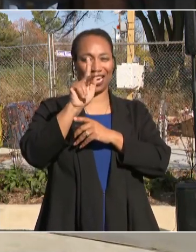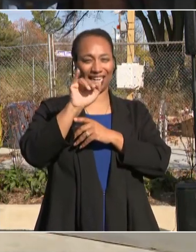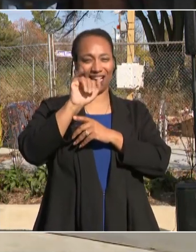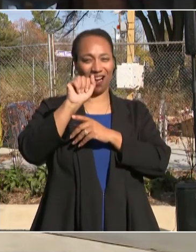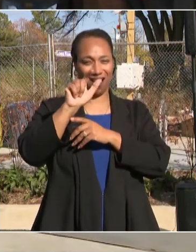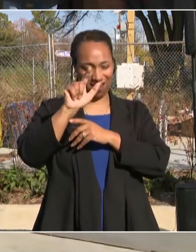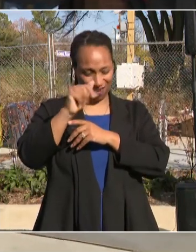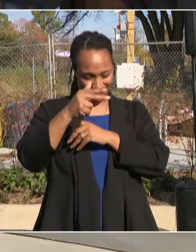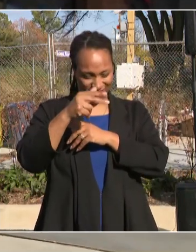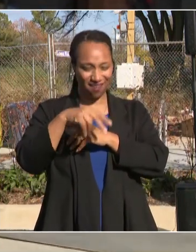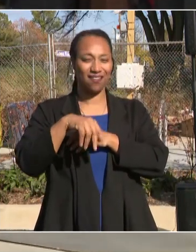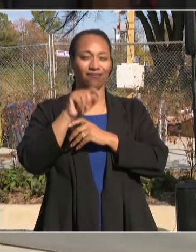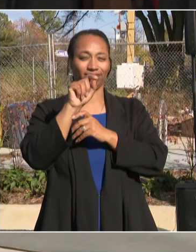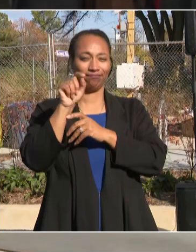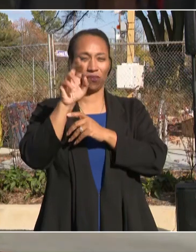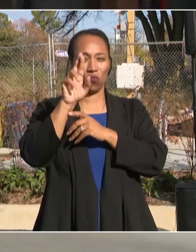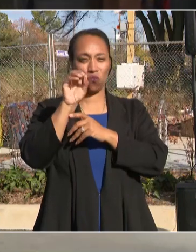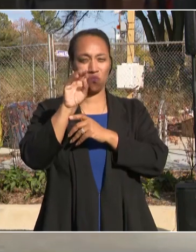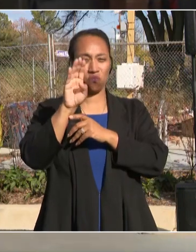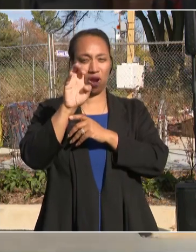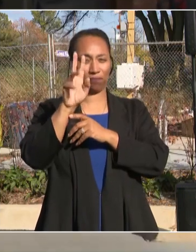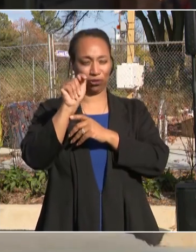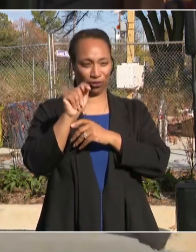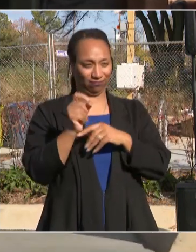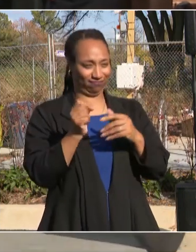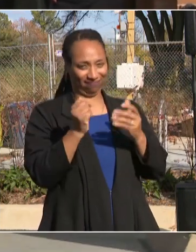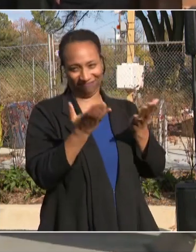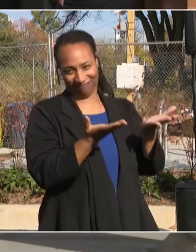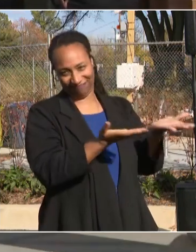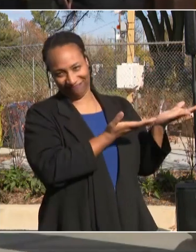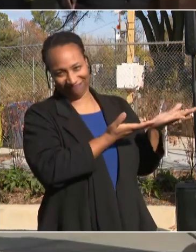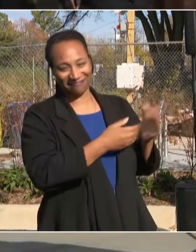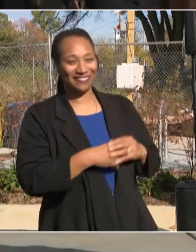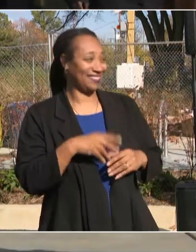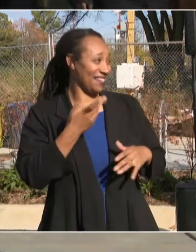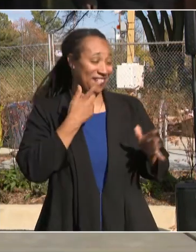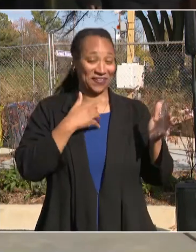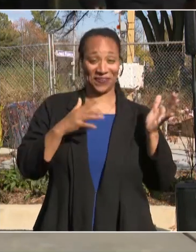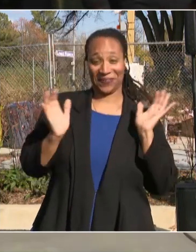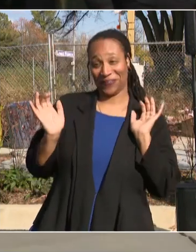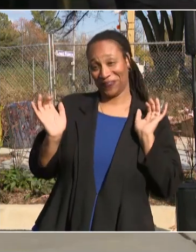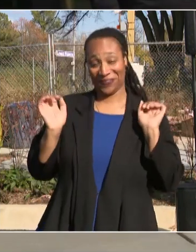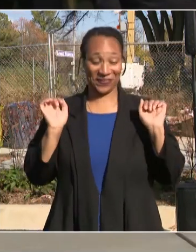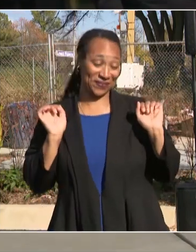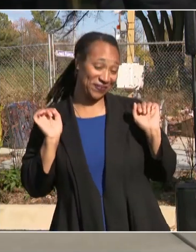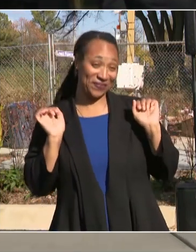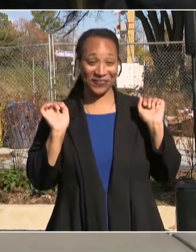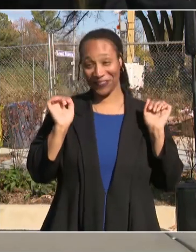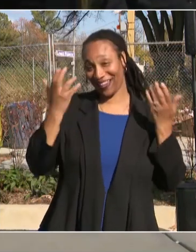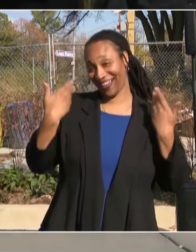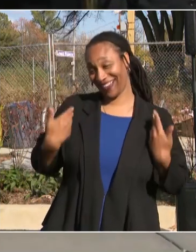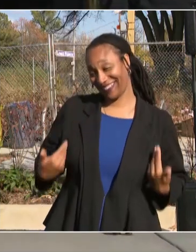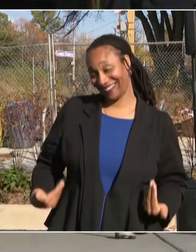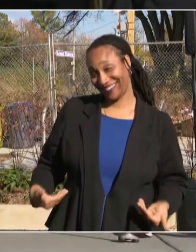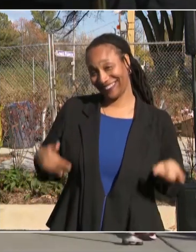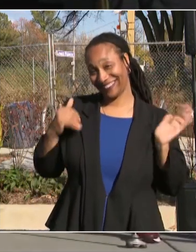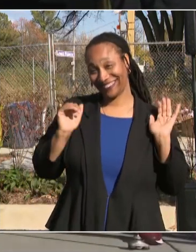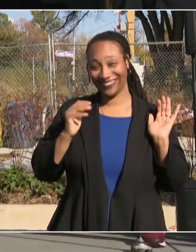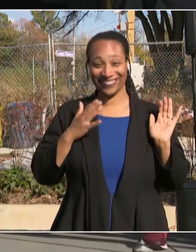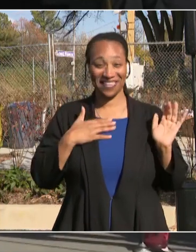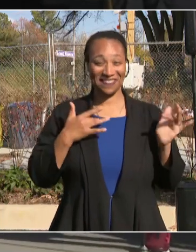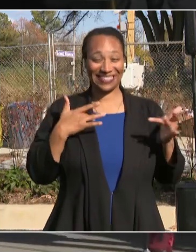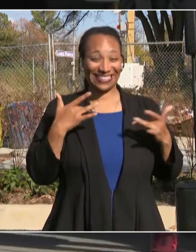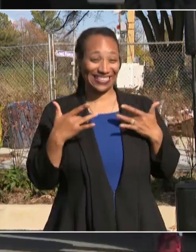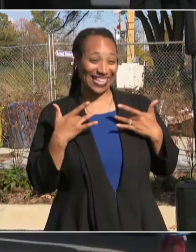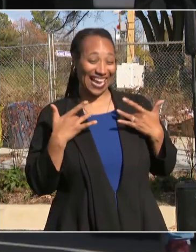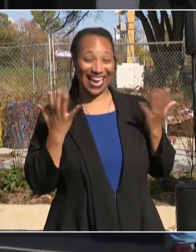Good afternoon. I am so excited. Today we celebrate the ground